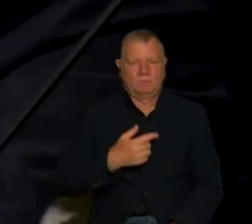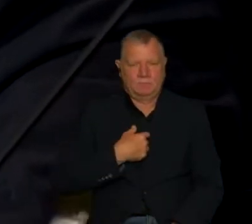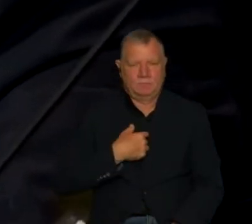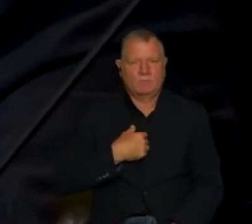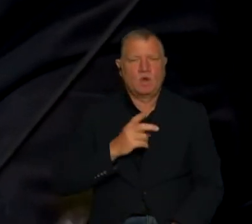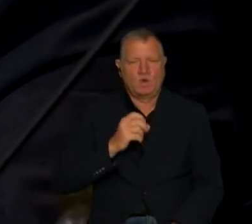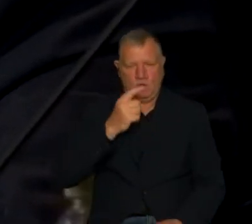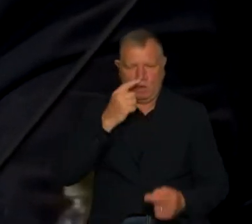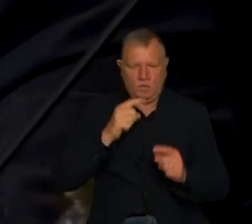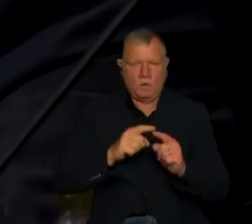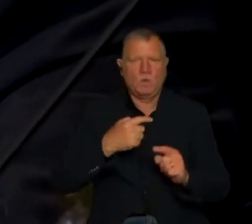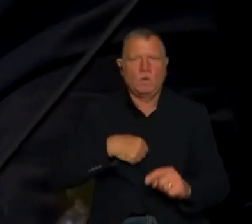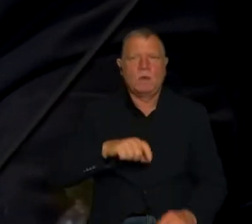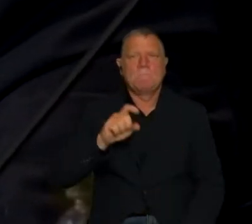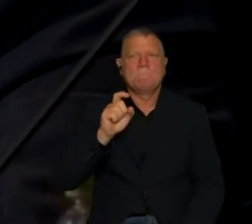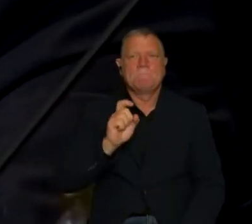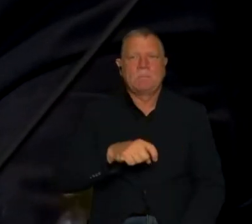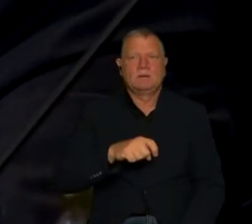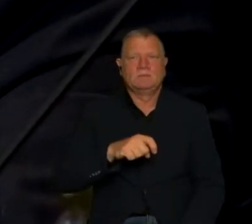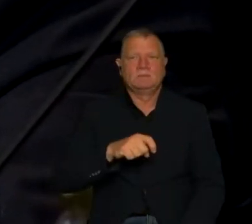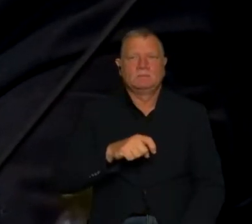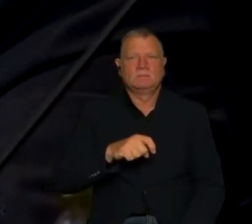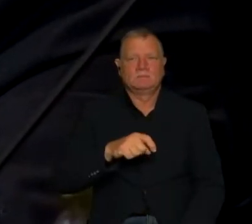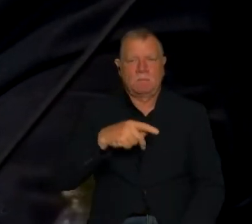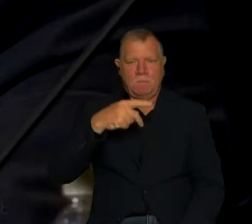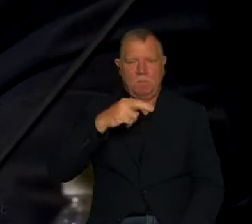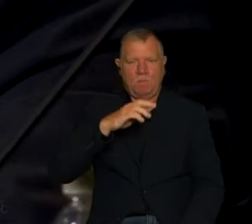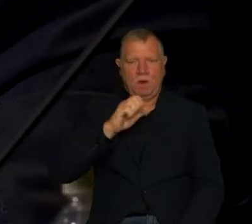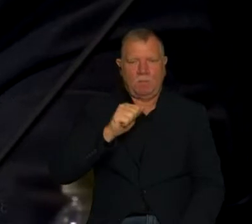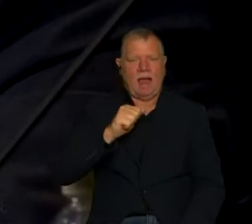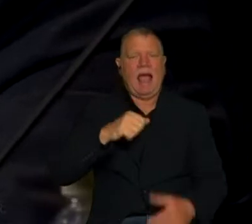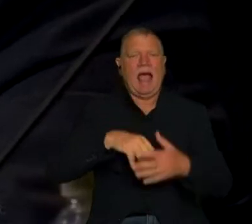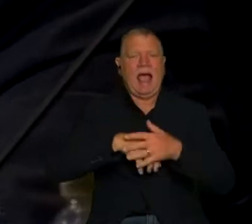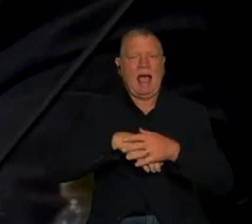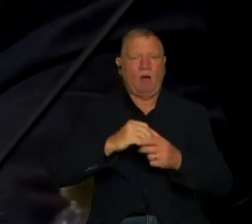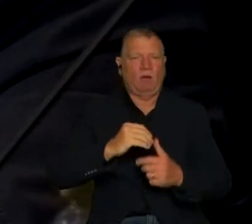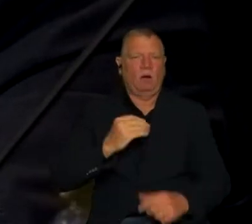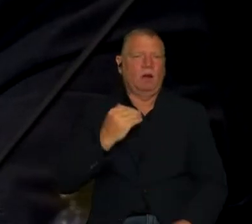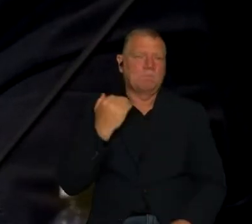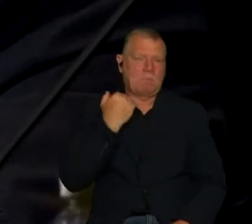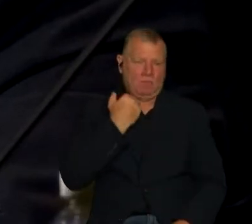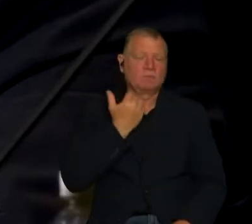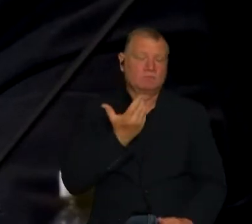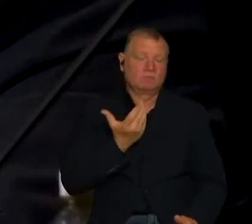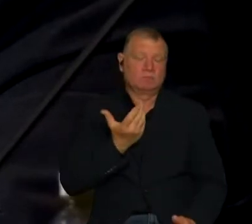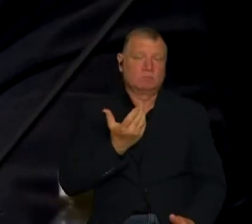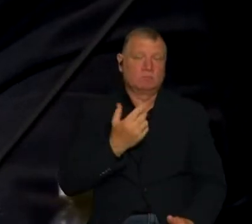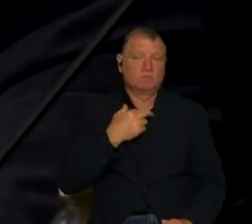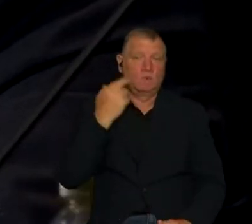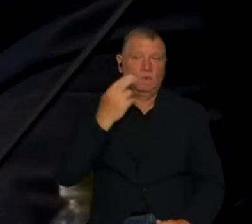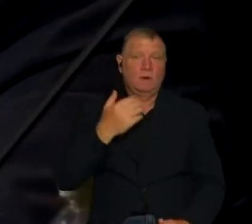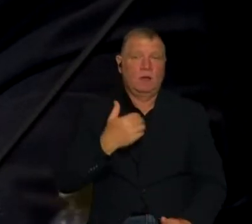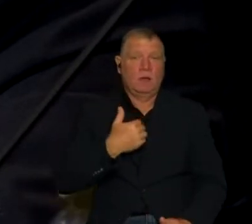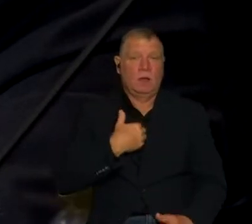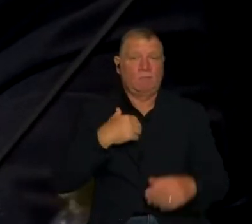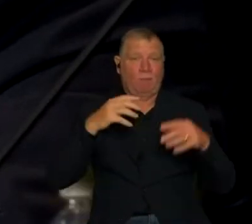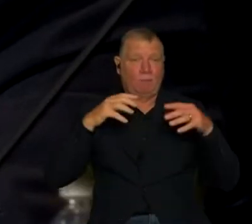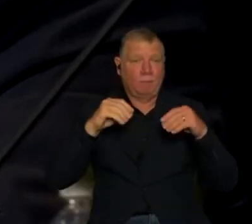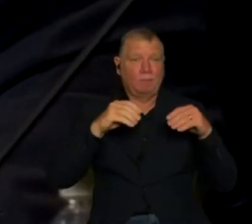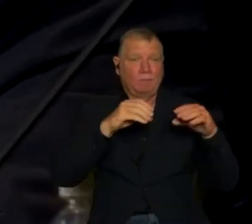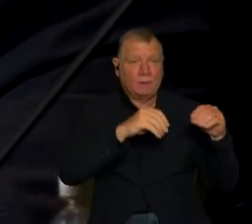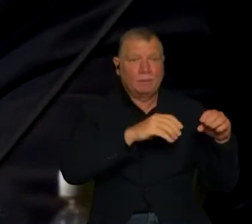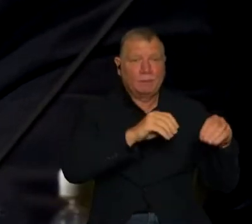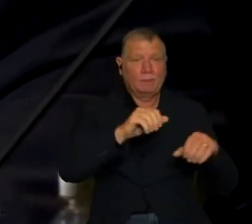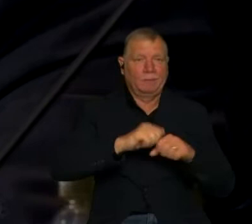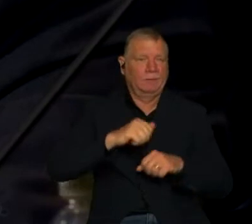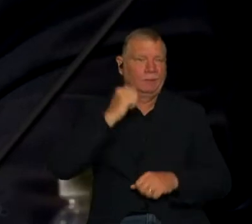agree that we must get PREPA out of bankruptcy. The reason that we have outages